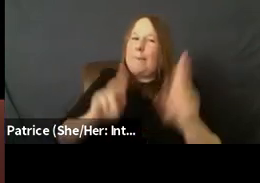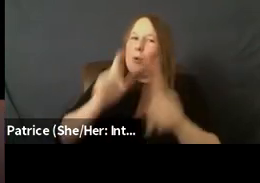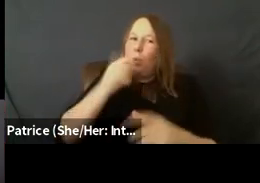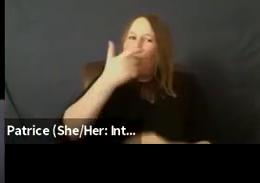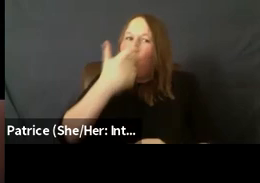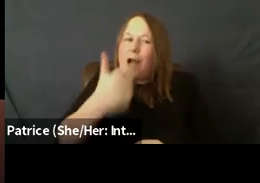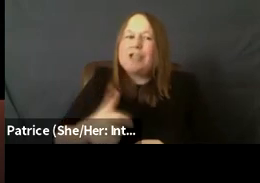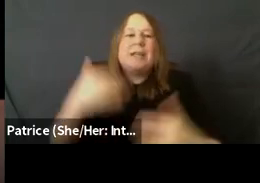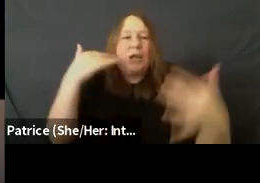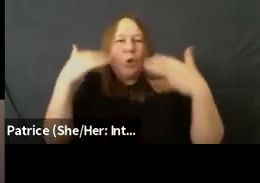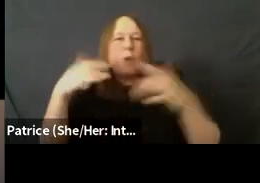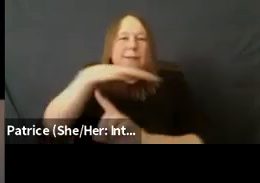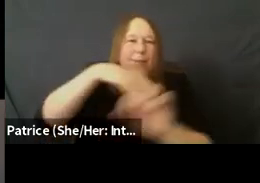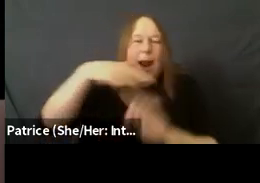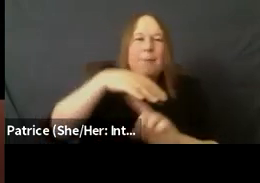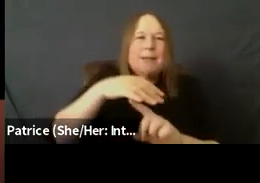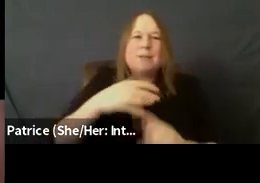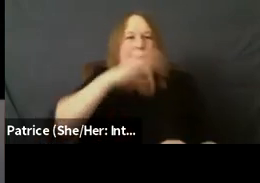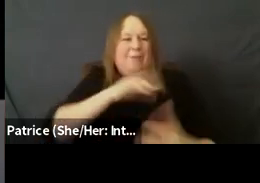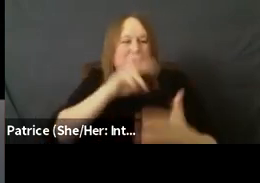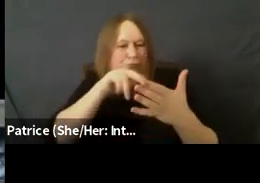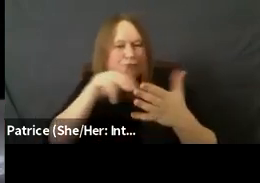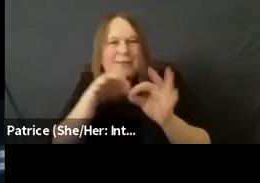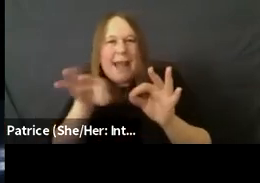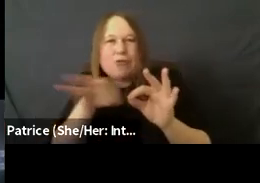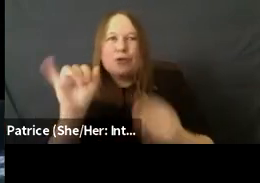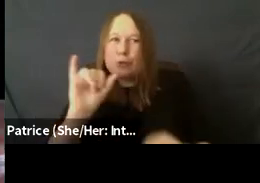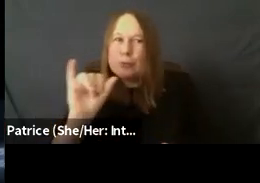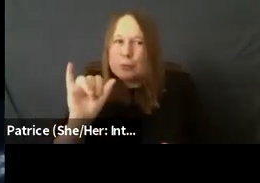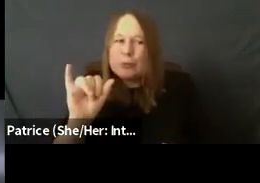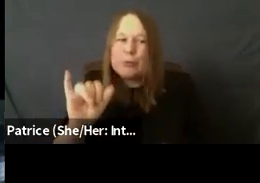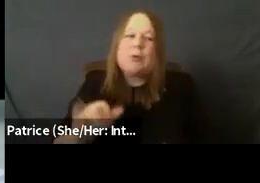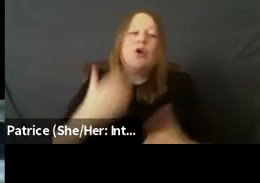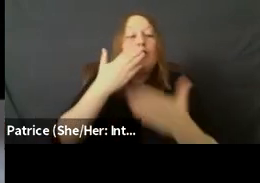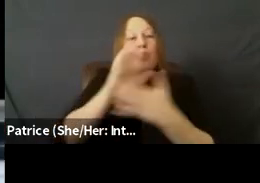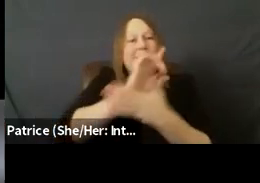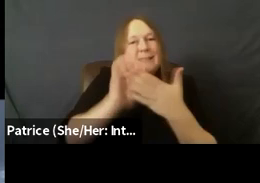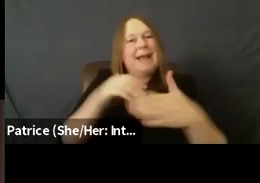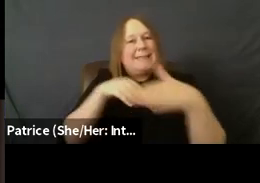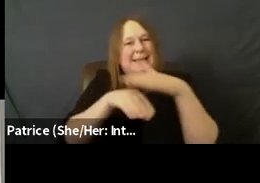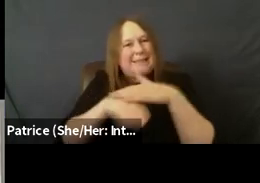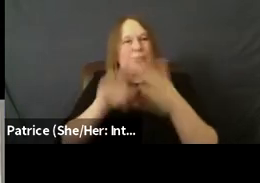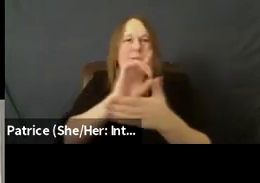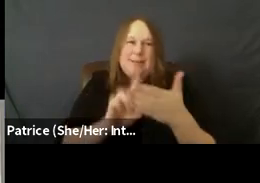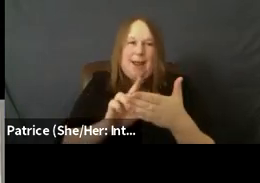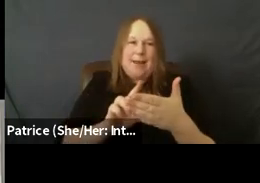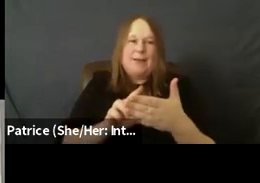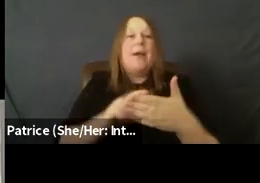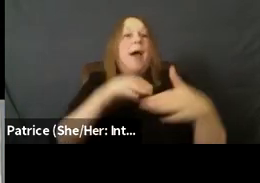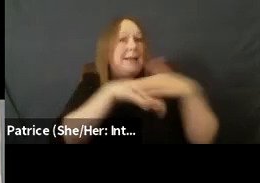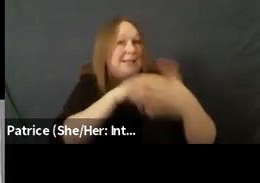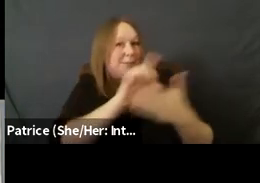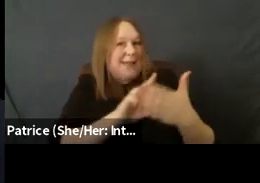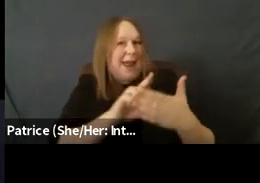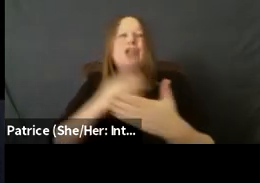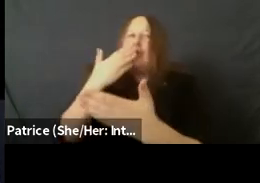watching in noisy environments are benefiting greatly from closed captions. Good design is accessible design. Accessible design is